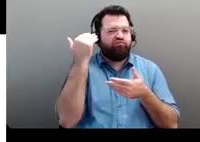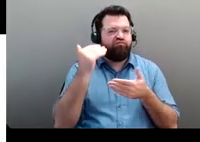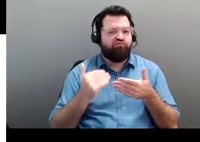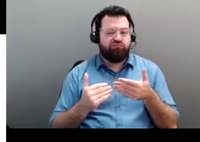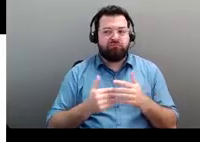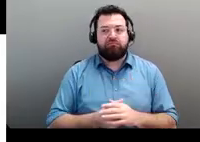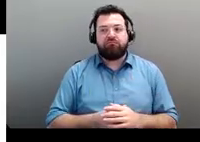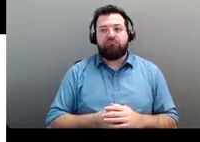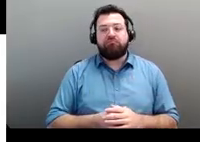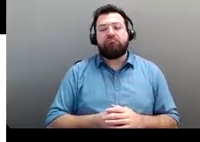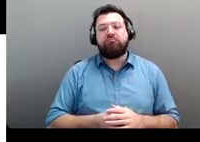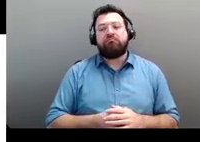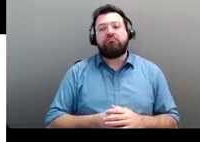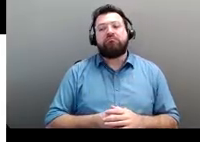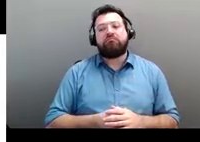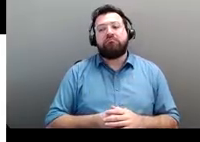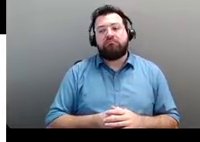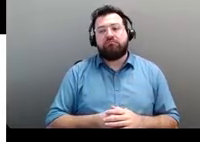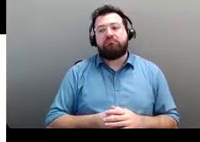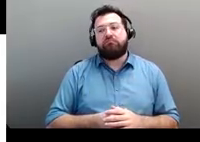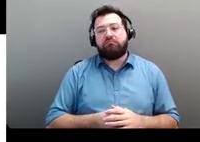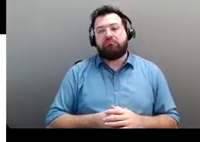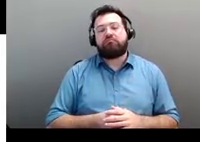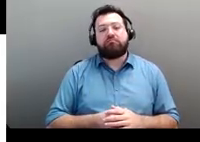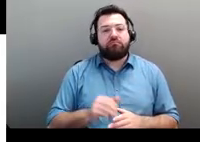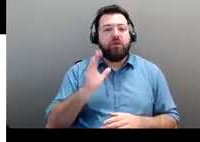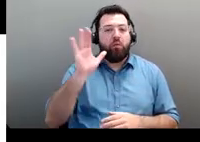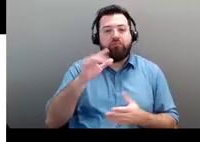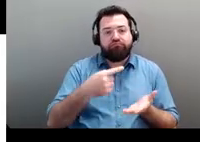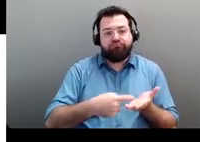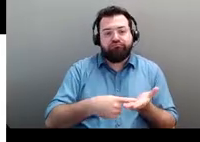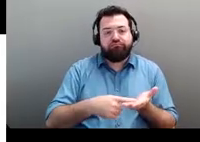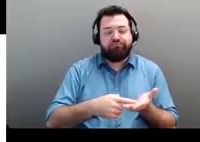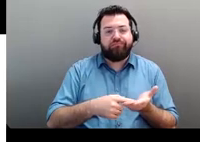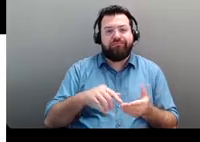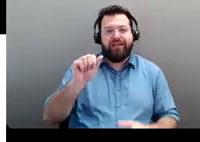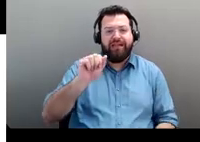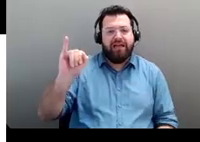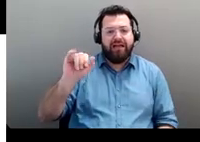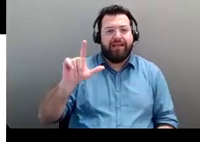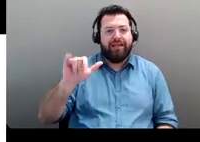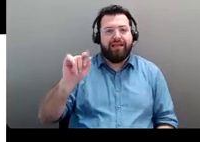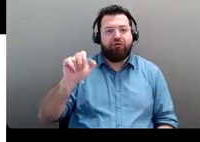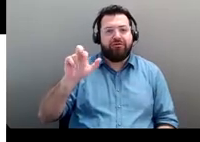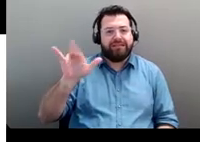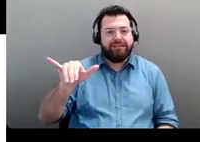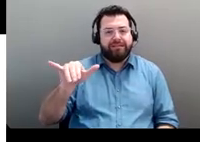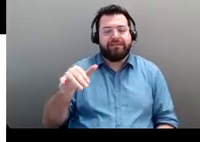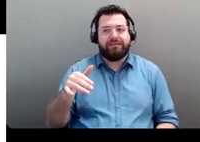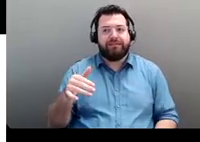today. I'm going to spend a little bit of time talking about AI literacy. What exactly is AI